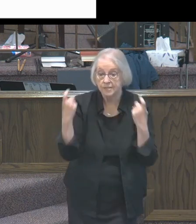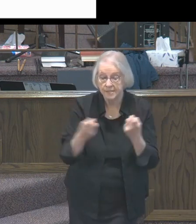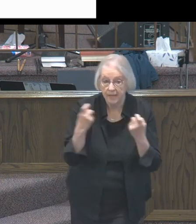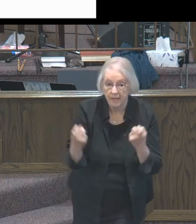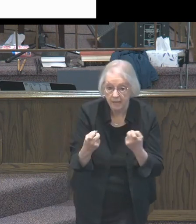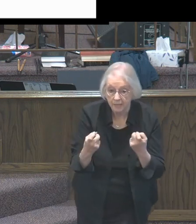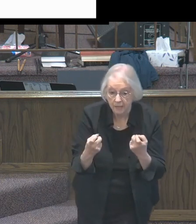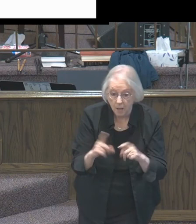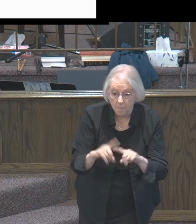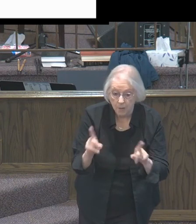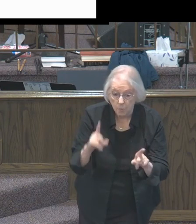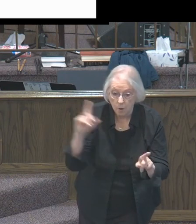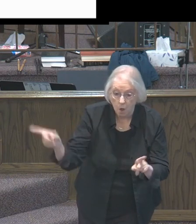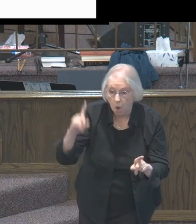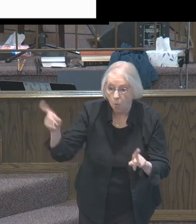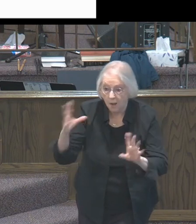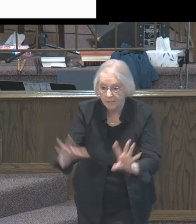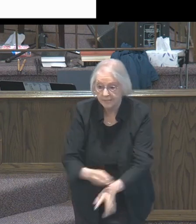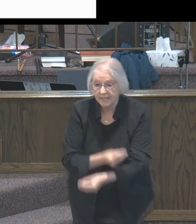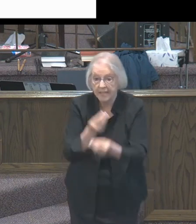provide a way out